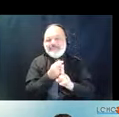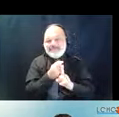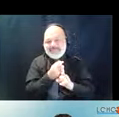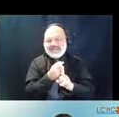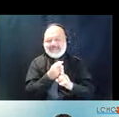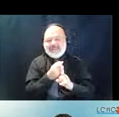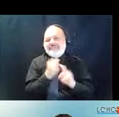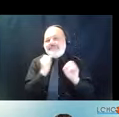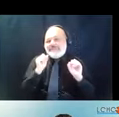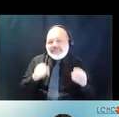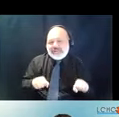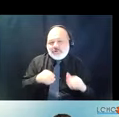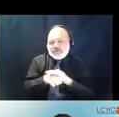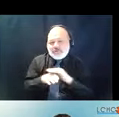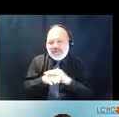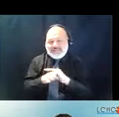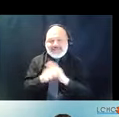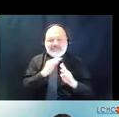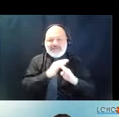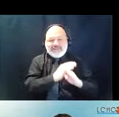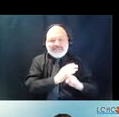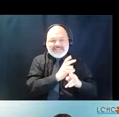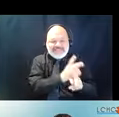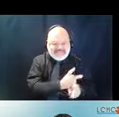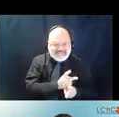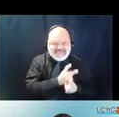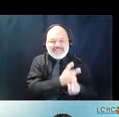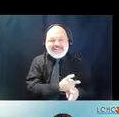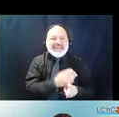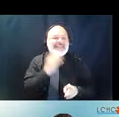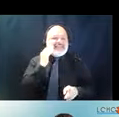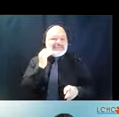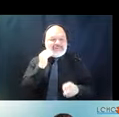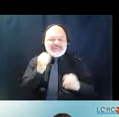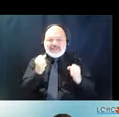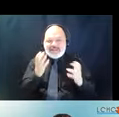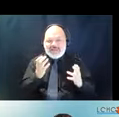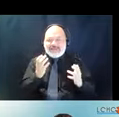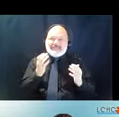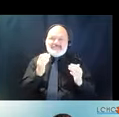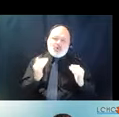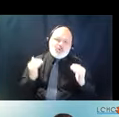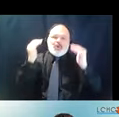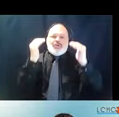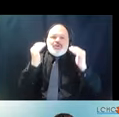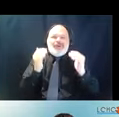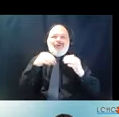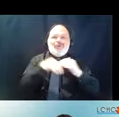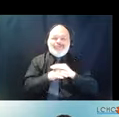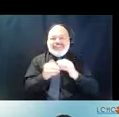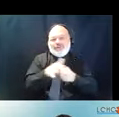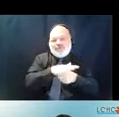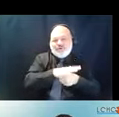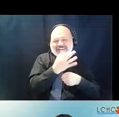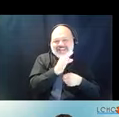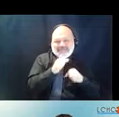being able to access preventative care. These disparities have, of course, been exacerbated under the COVID-19 pandemic, but